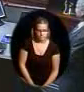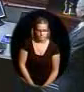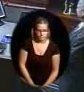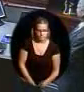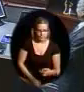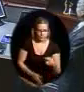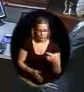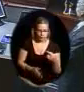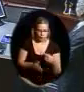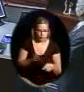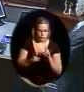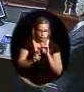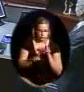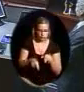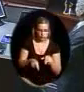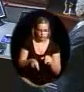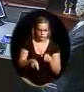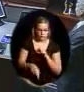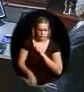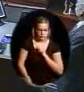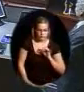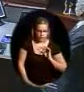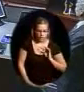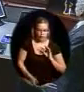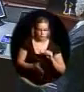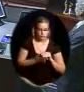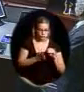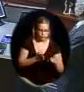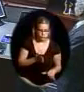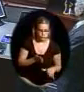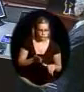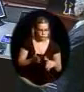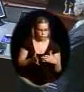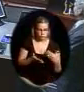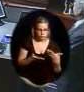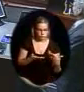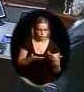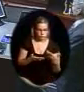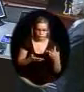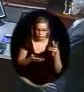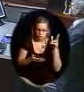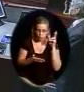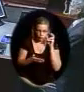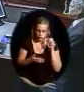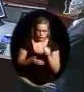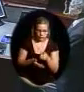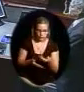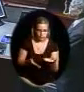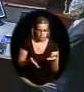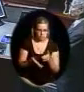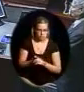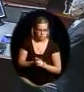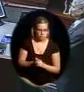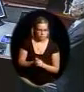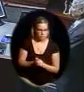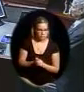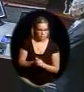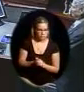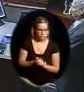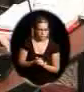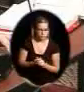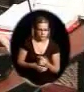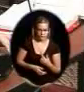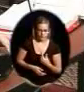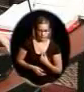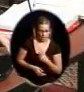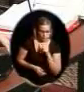What's the response from the staff and the student body? Have we heard about that? I wasn't